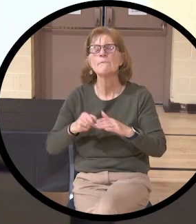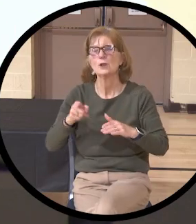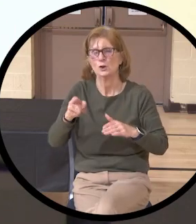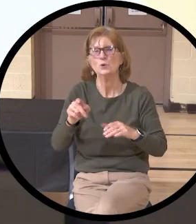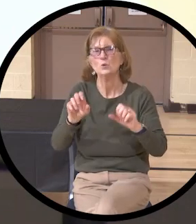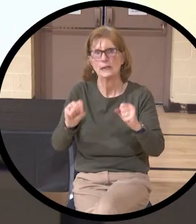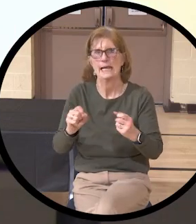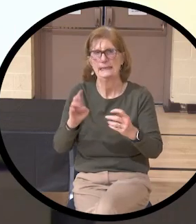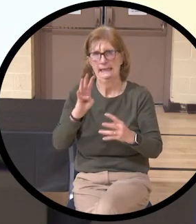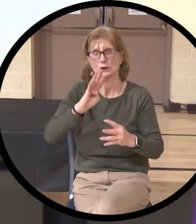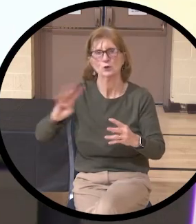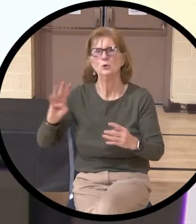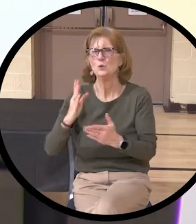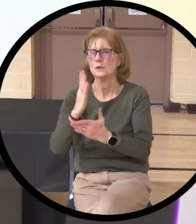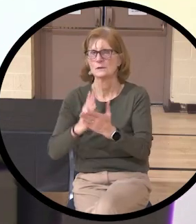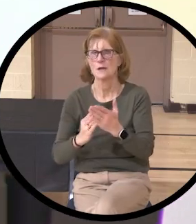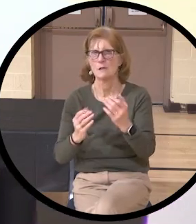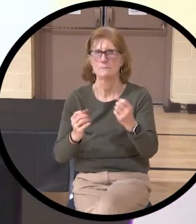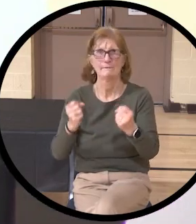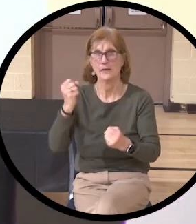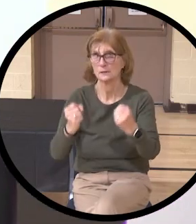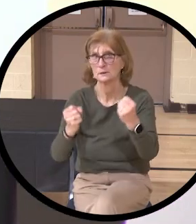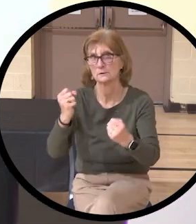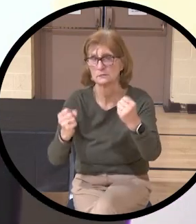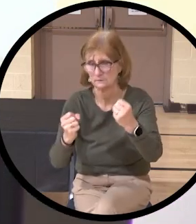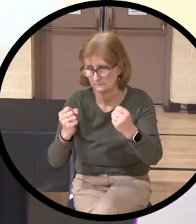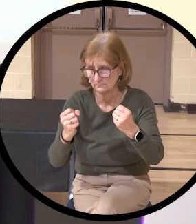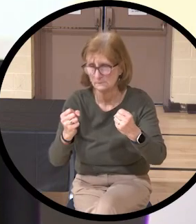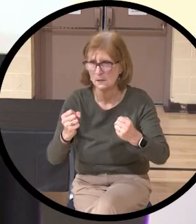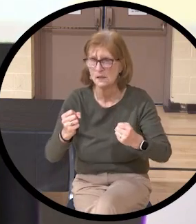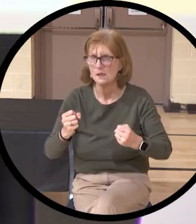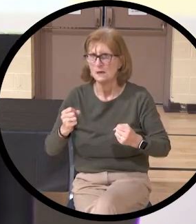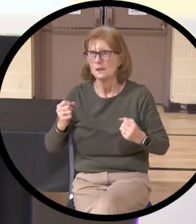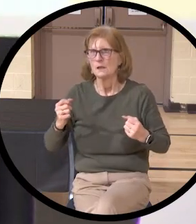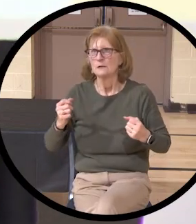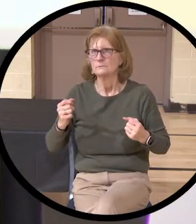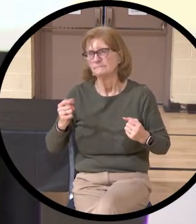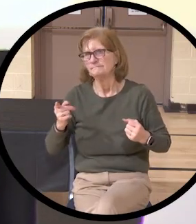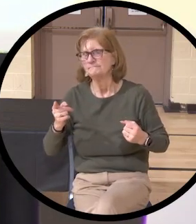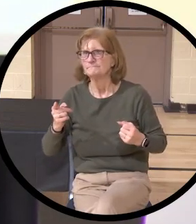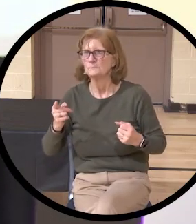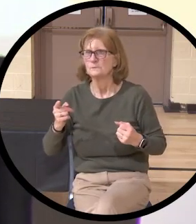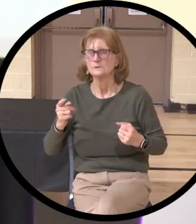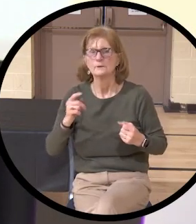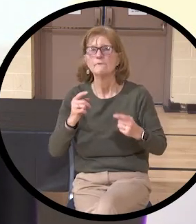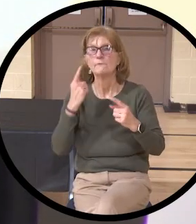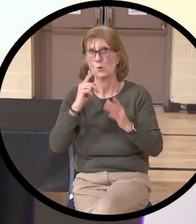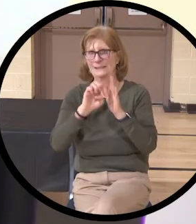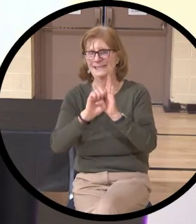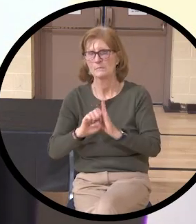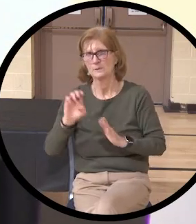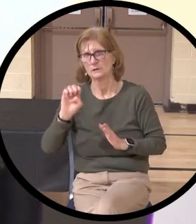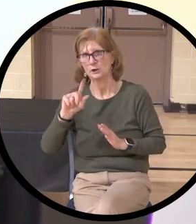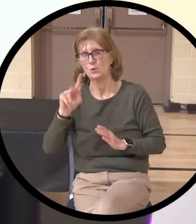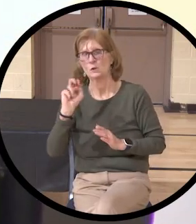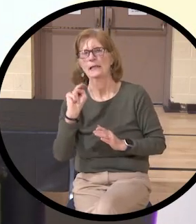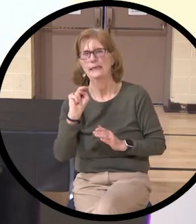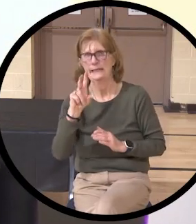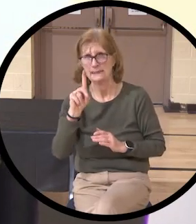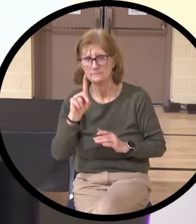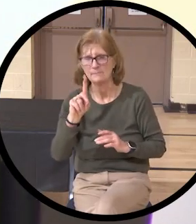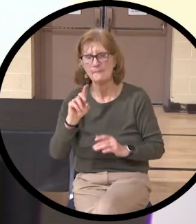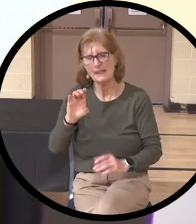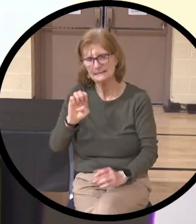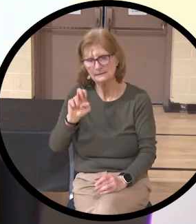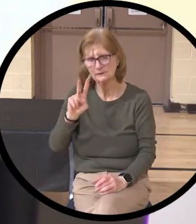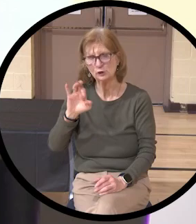vehicle movements. So you could, and I think the example at Euclid that we talked about with some of the community